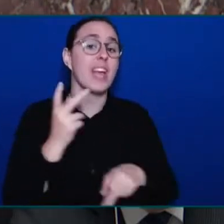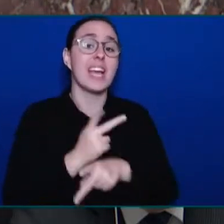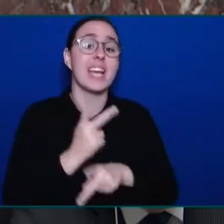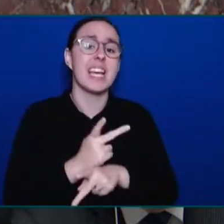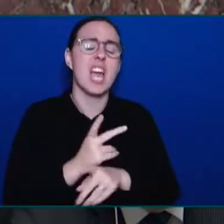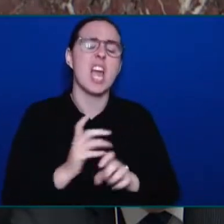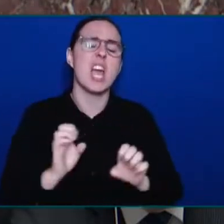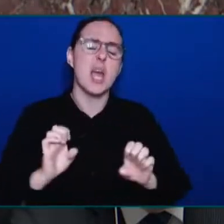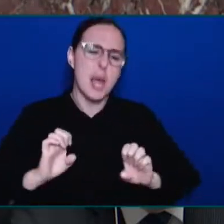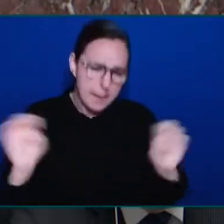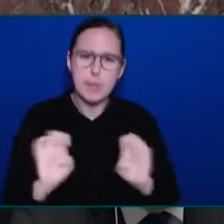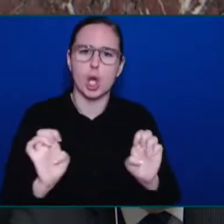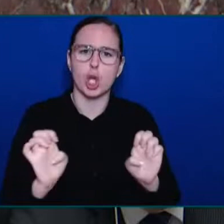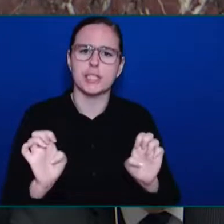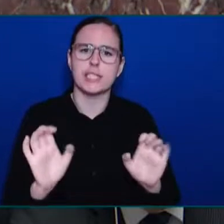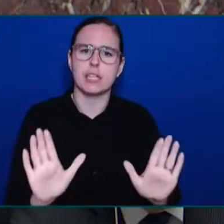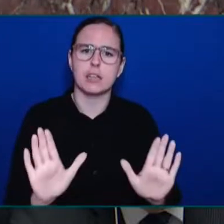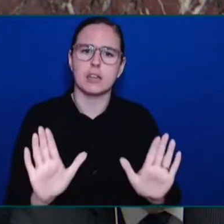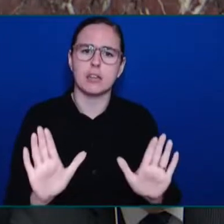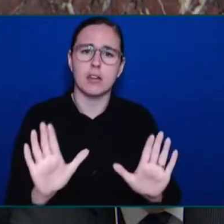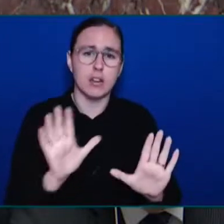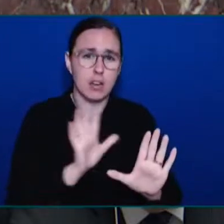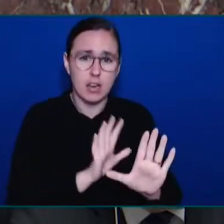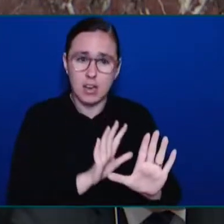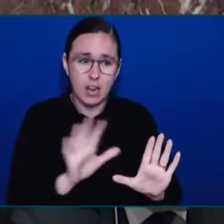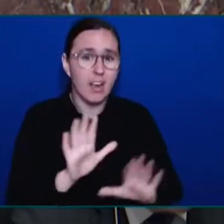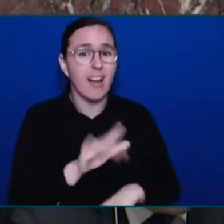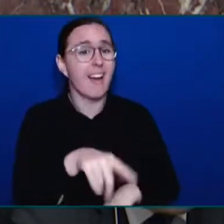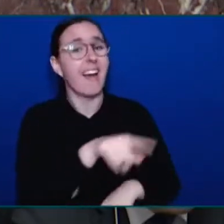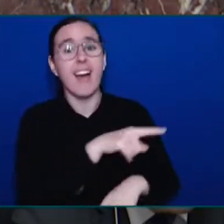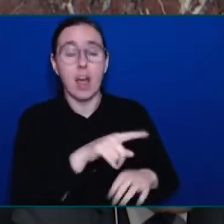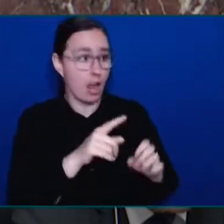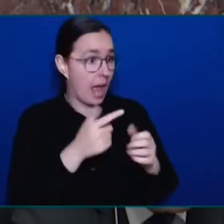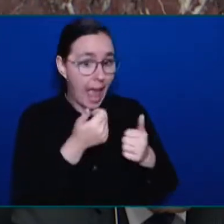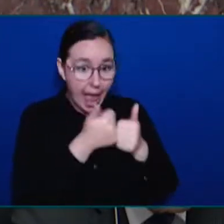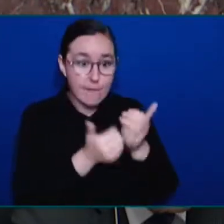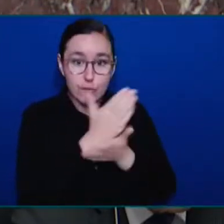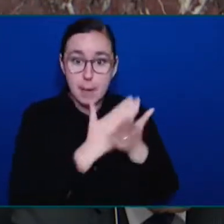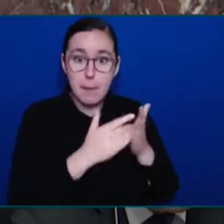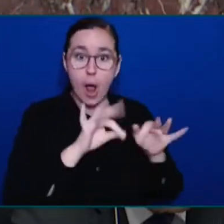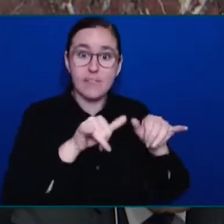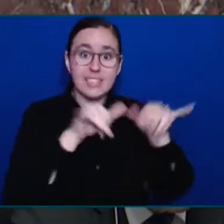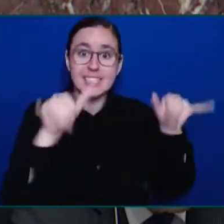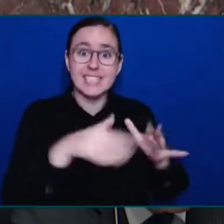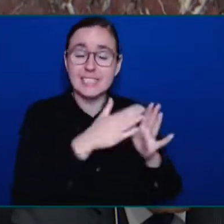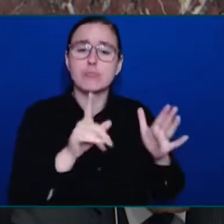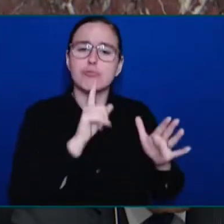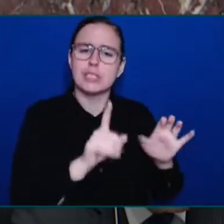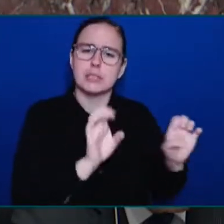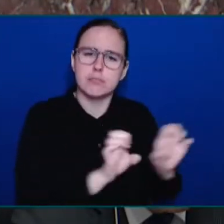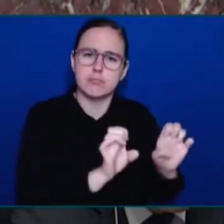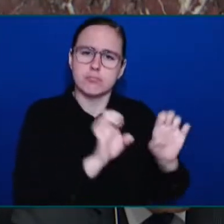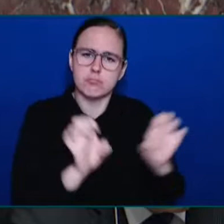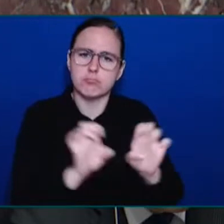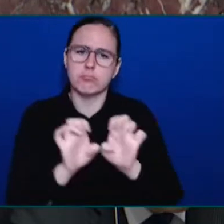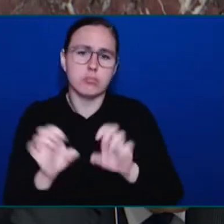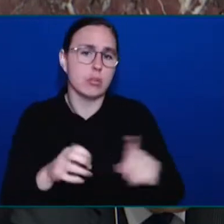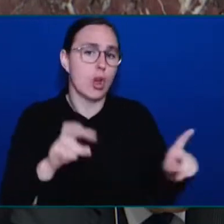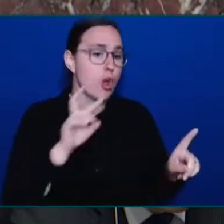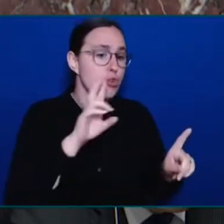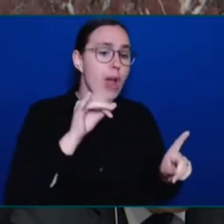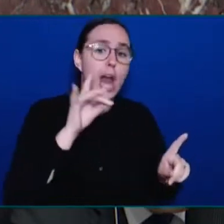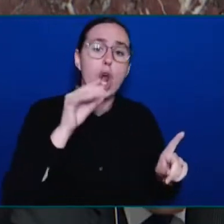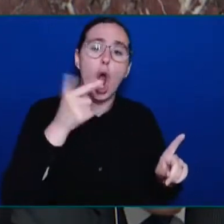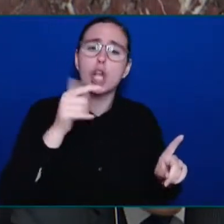in crisis. Radiologists in the province are just the latest to feel they had no choice but